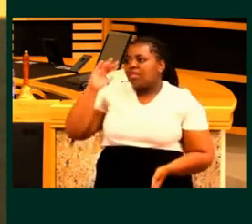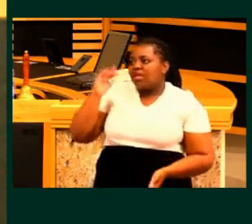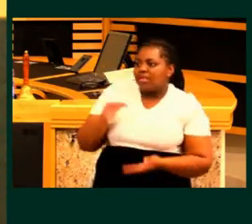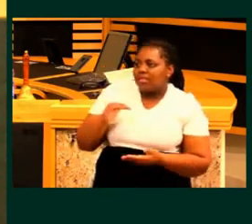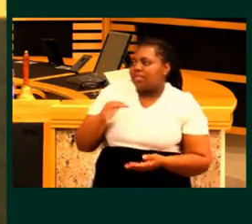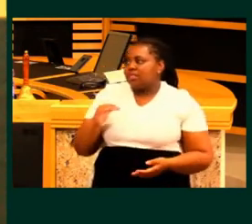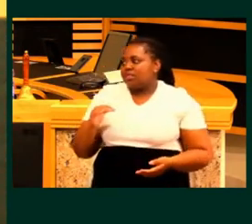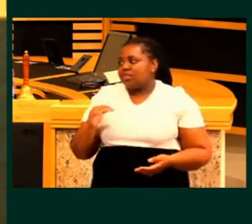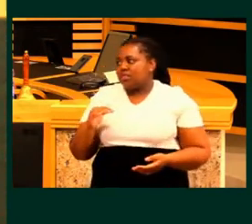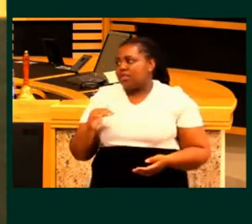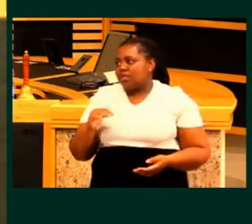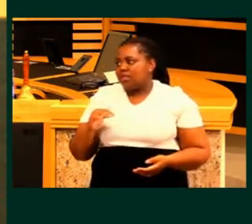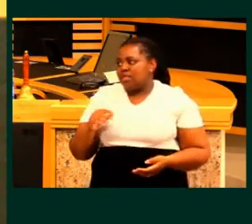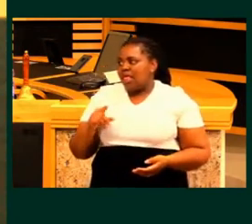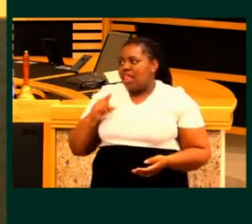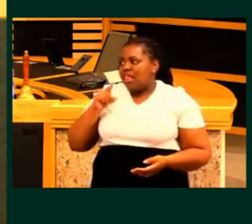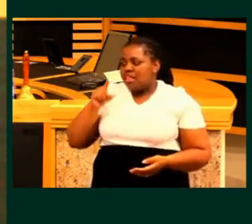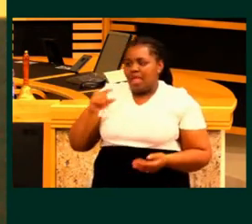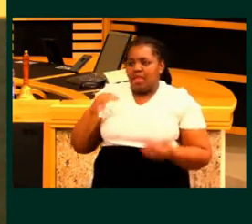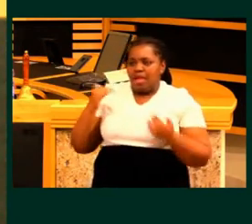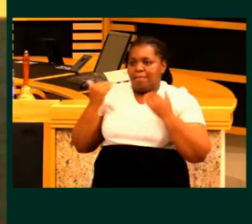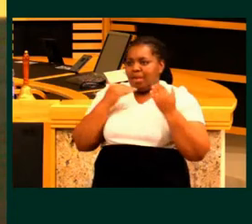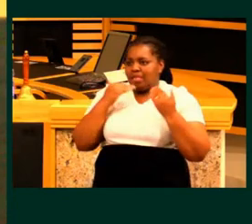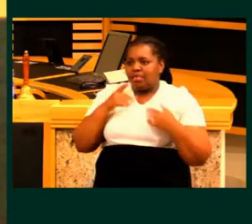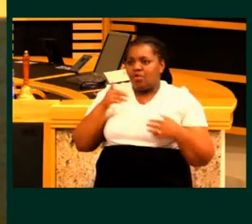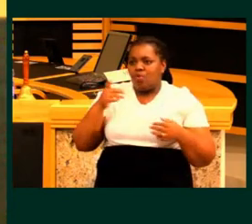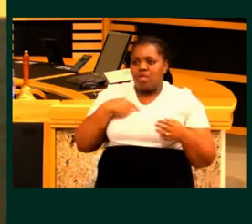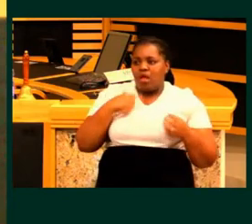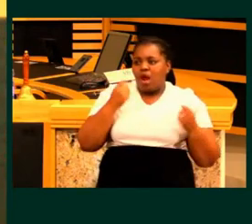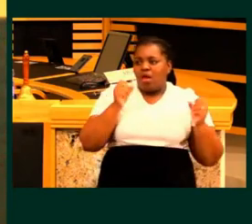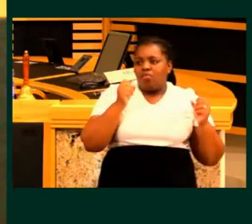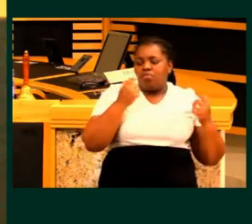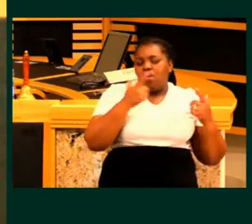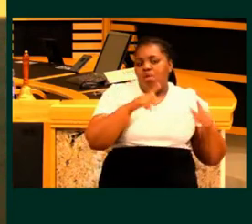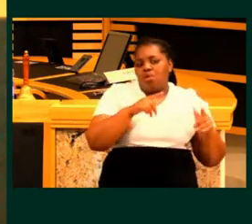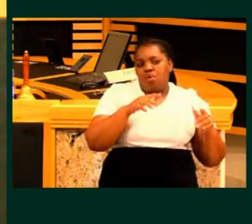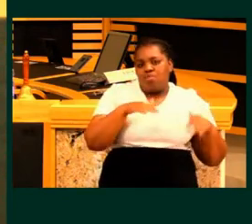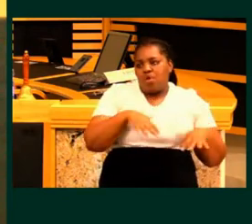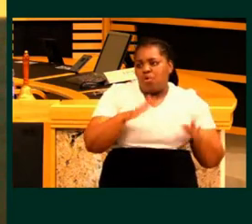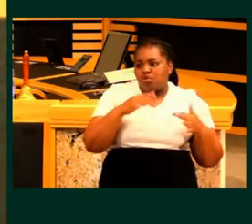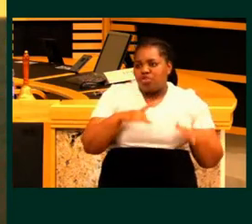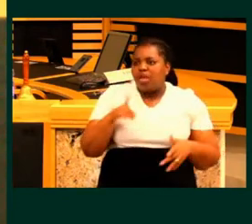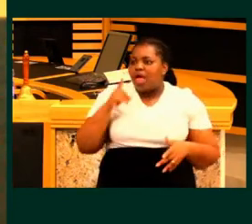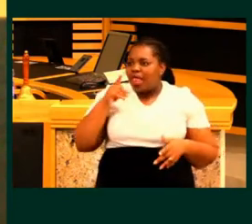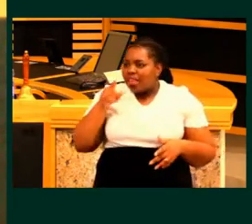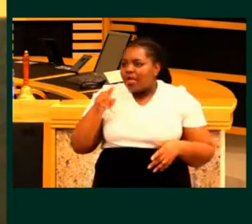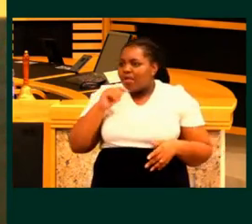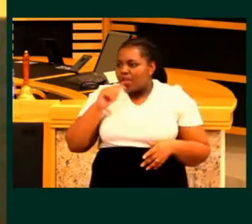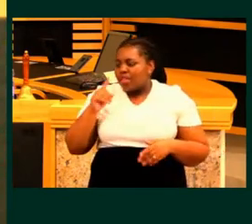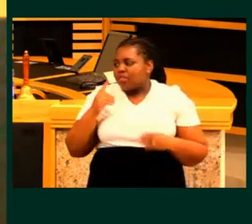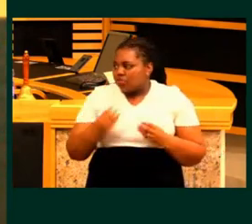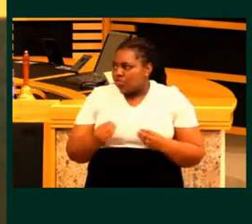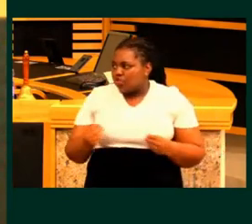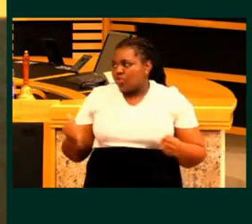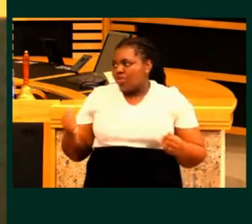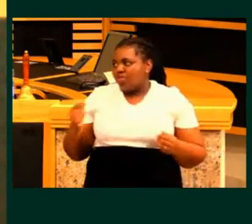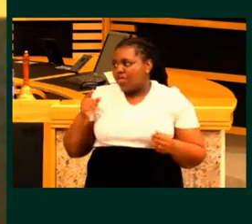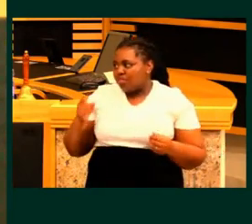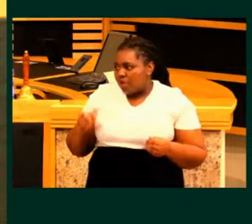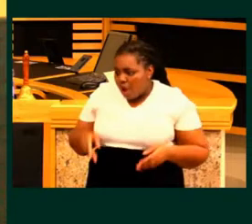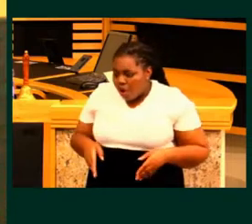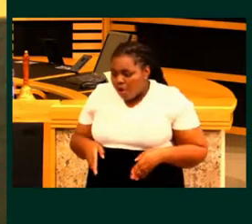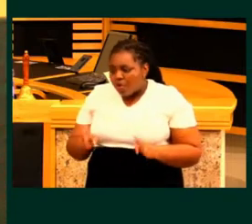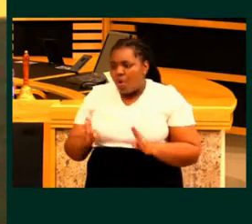amount excuse me that amount of plastic that is going into into the ocean and it can really address the Roads Maintenance